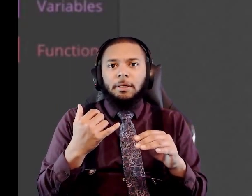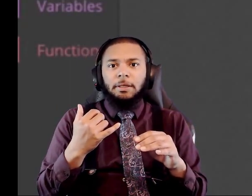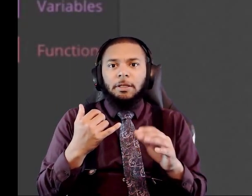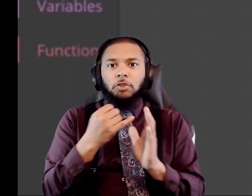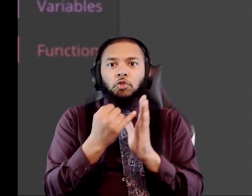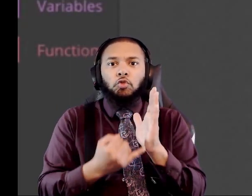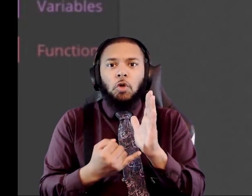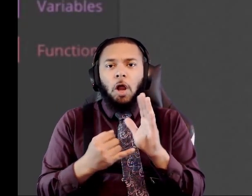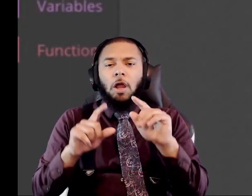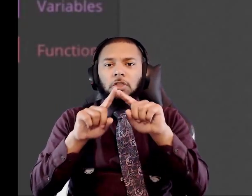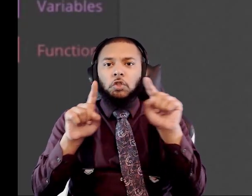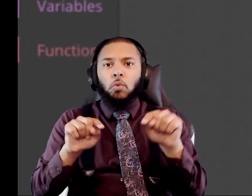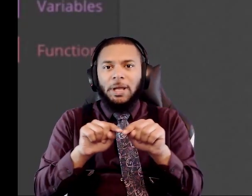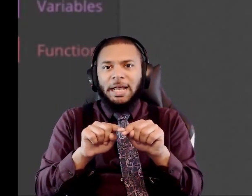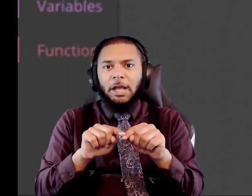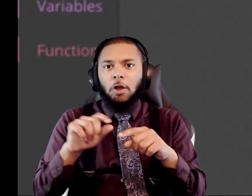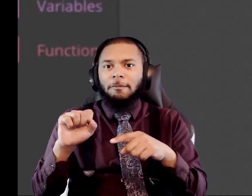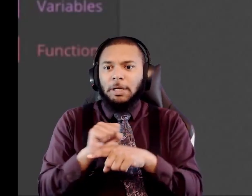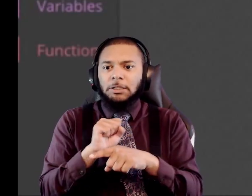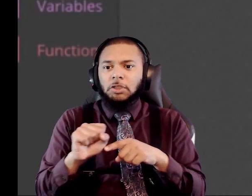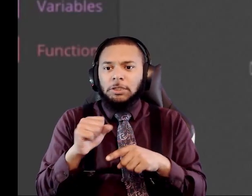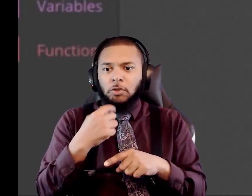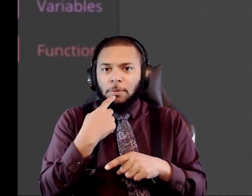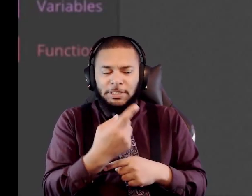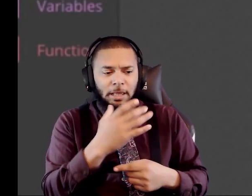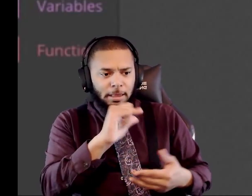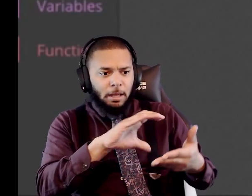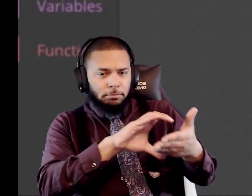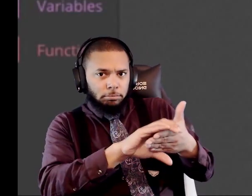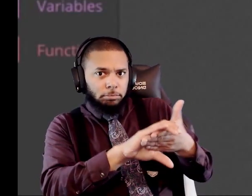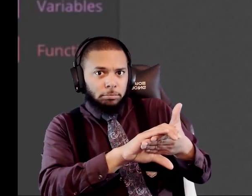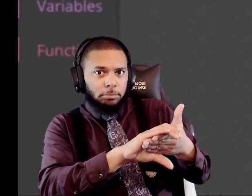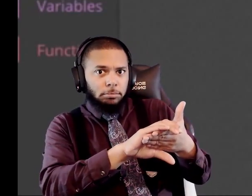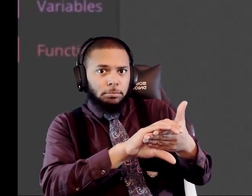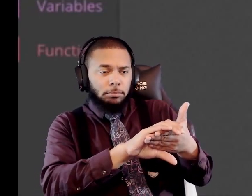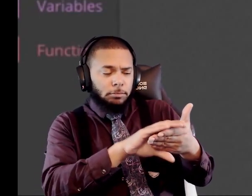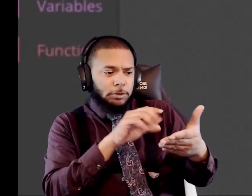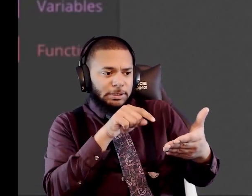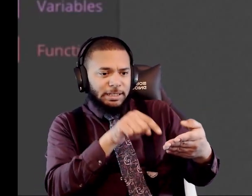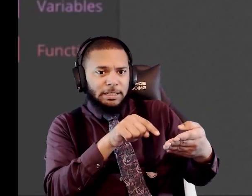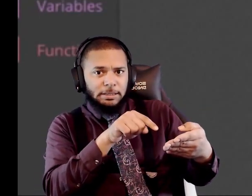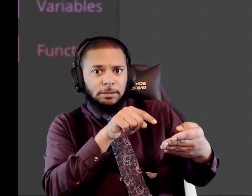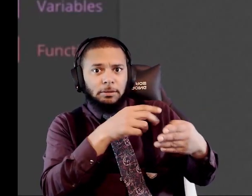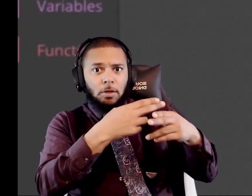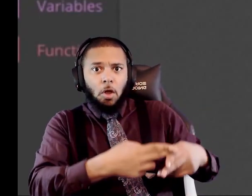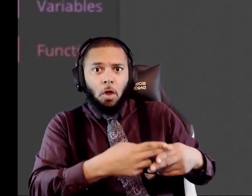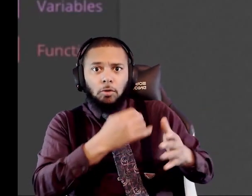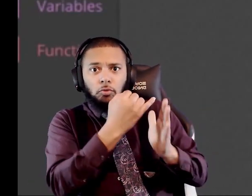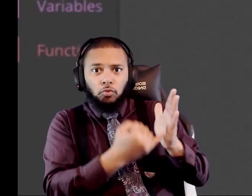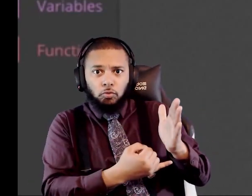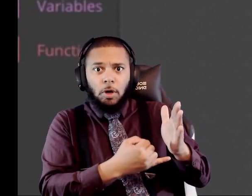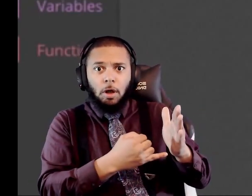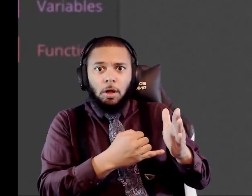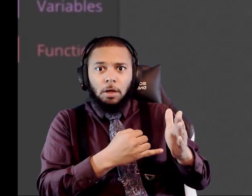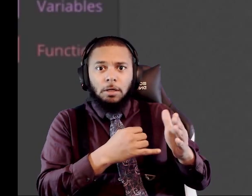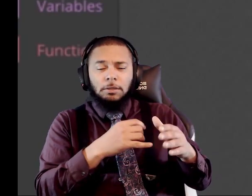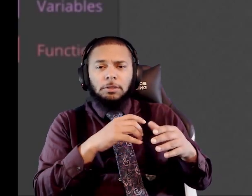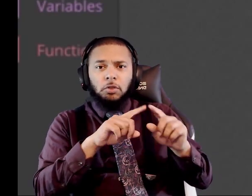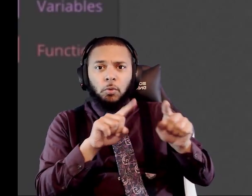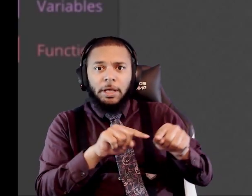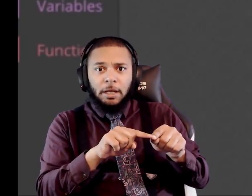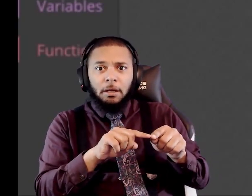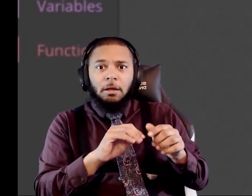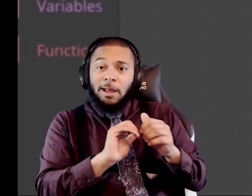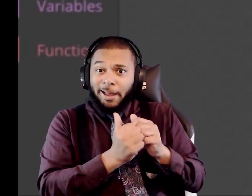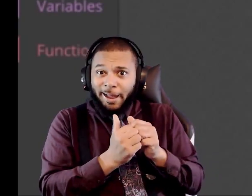function call. So I'm calling on this method over here called draw square, which simply draws a square by